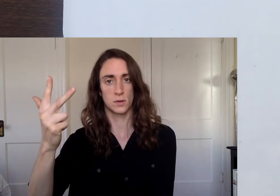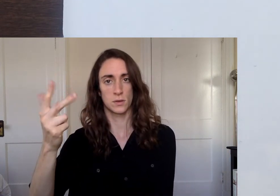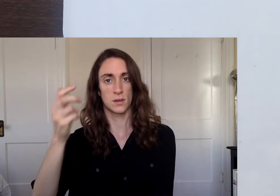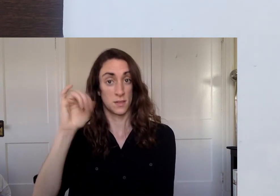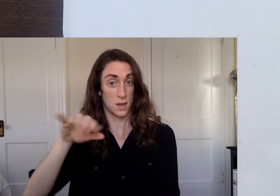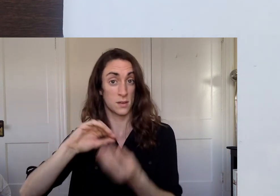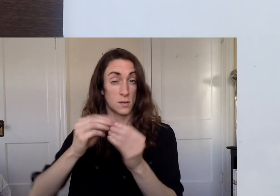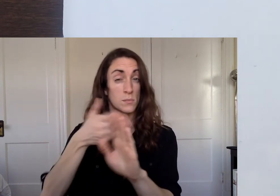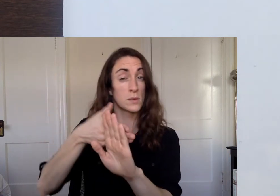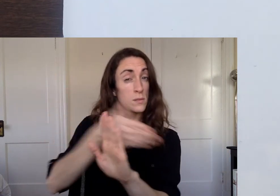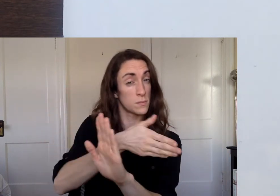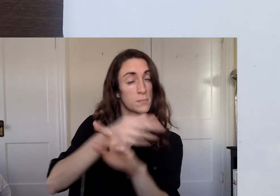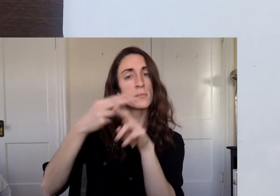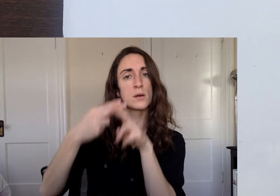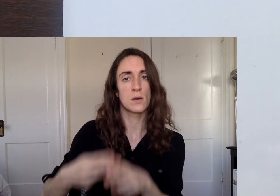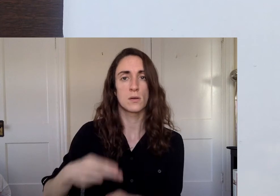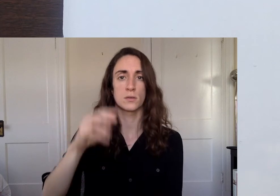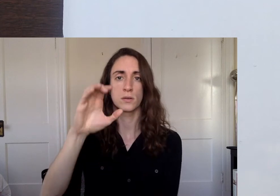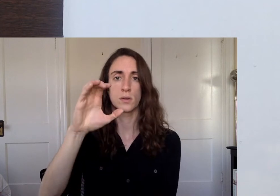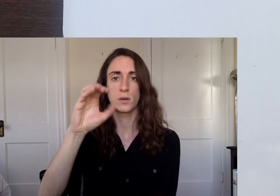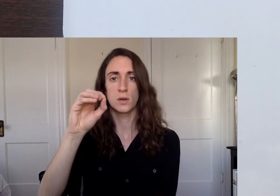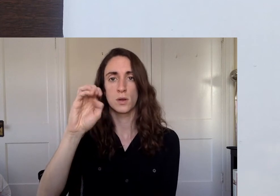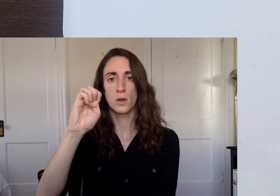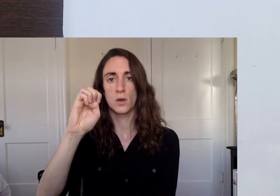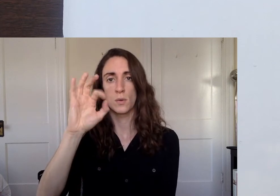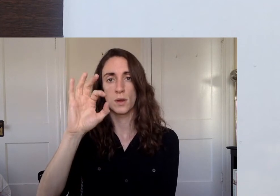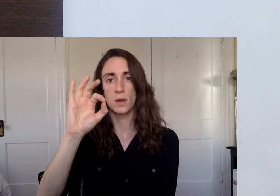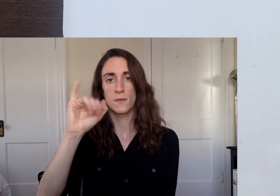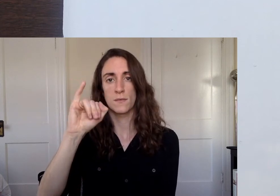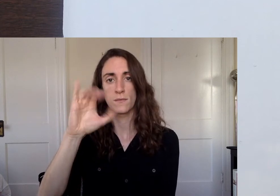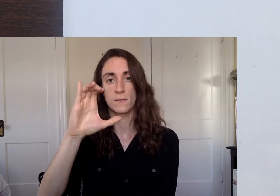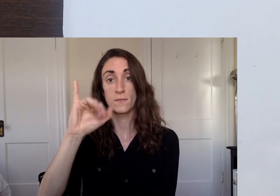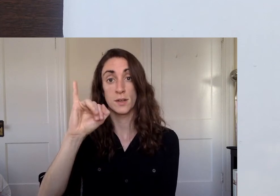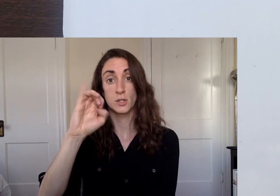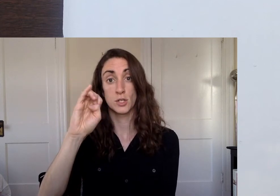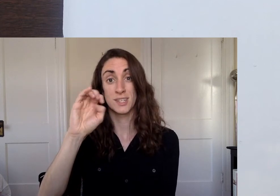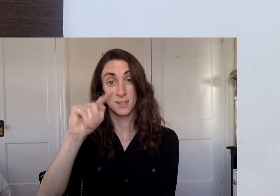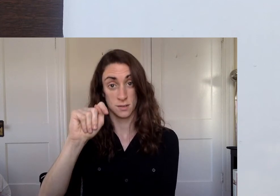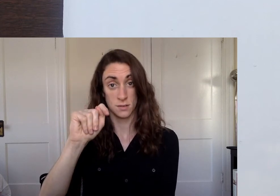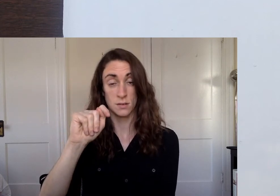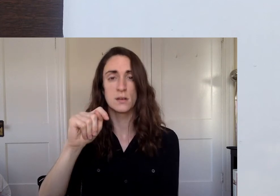3 times x cubed. That 3 that comes first is called a coefficient.